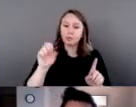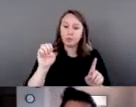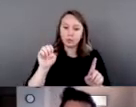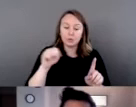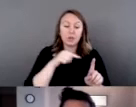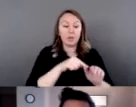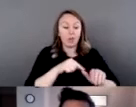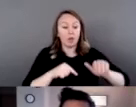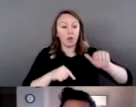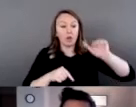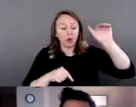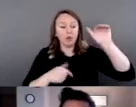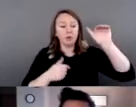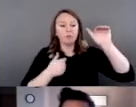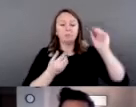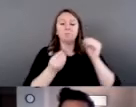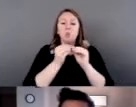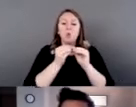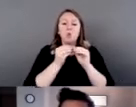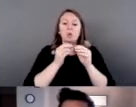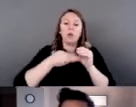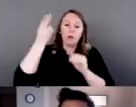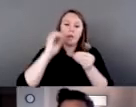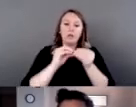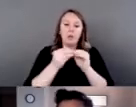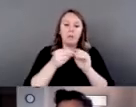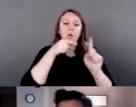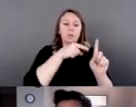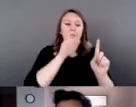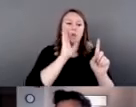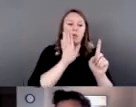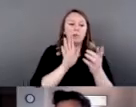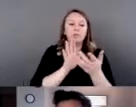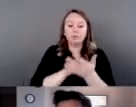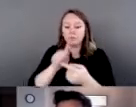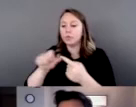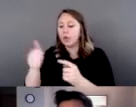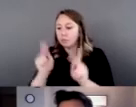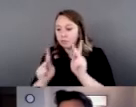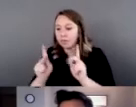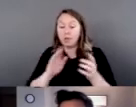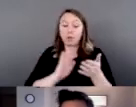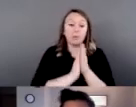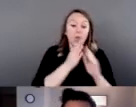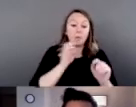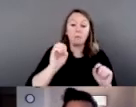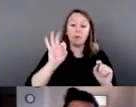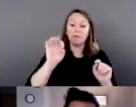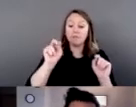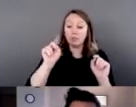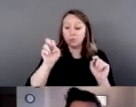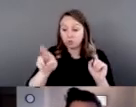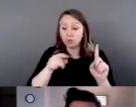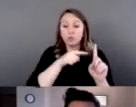an adult, or they can become an offender, or they can actually be both. They can continue to be